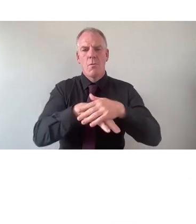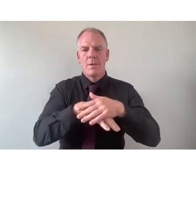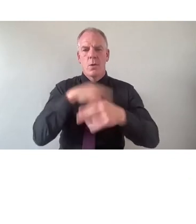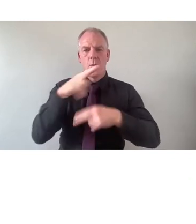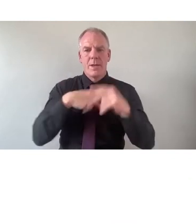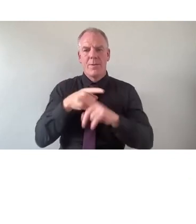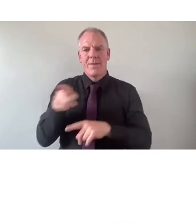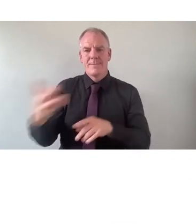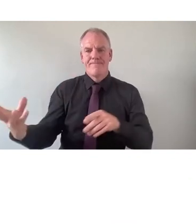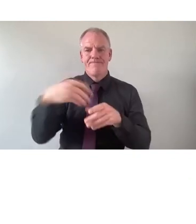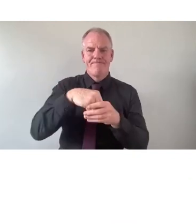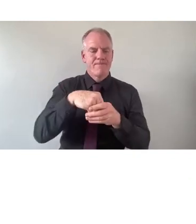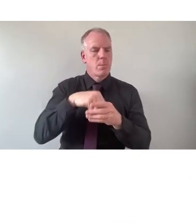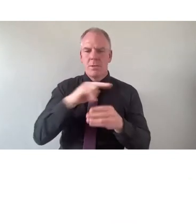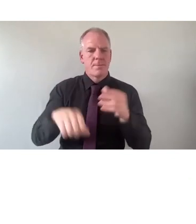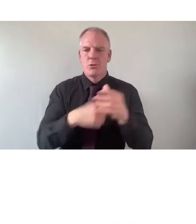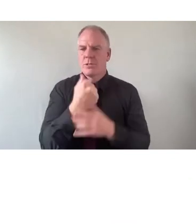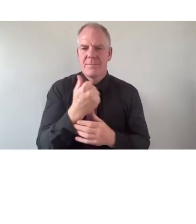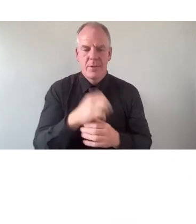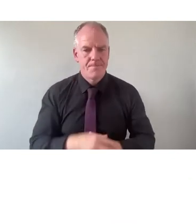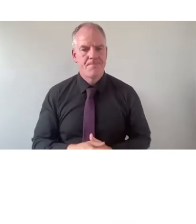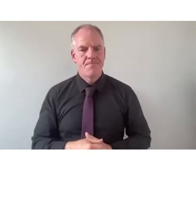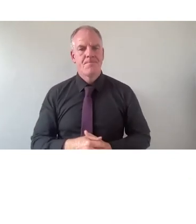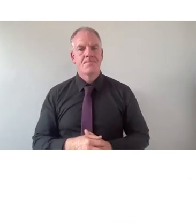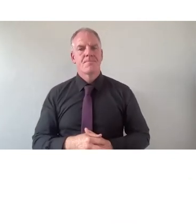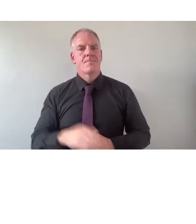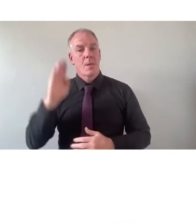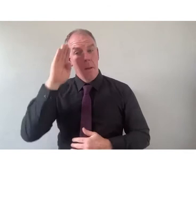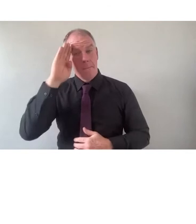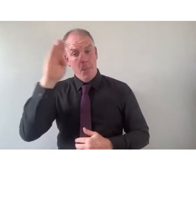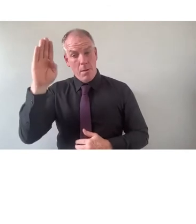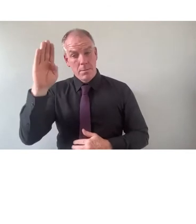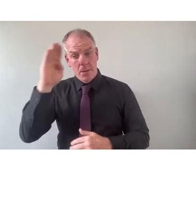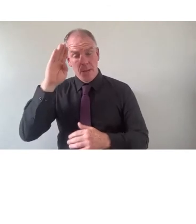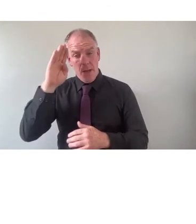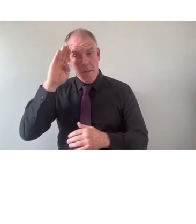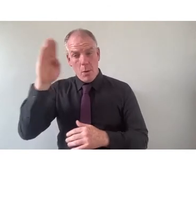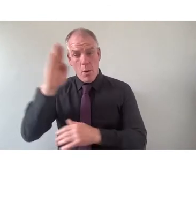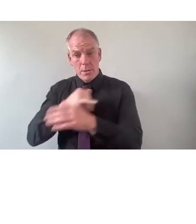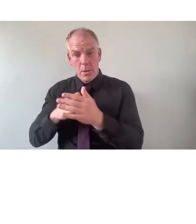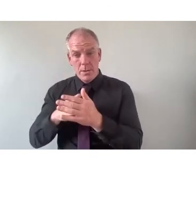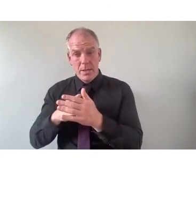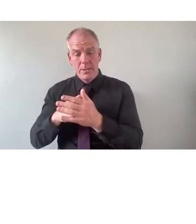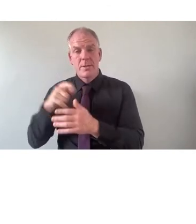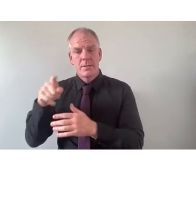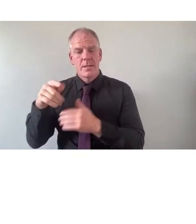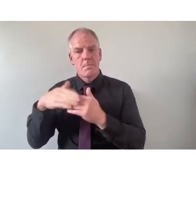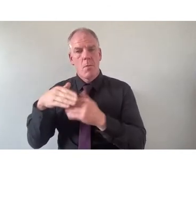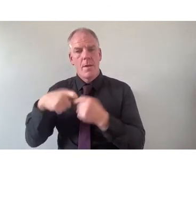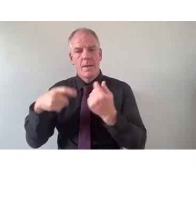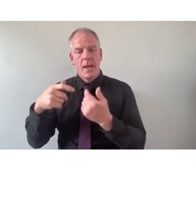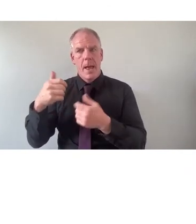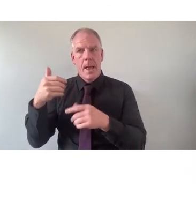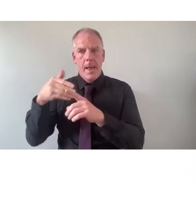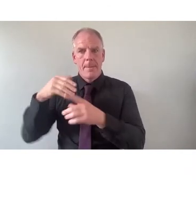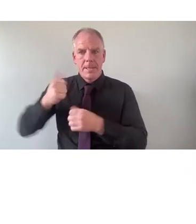necessarily succeed. I think the role of employers and employer association goes beyond the hiring and retaining, but in my view